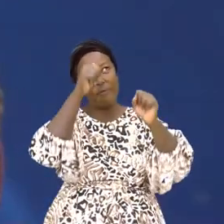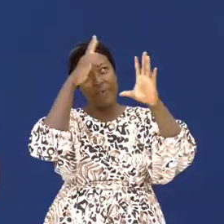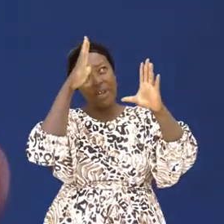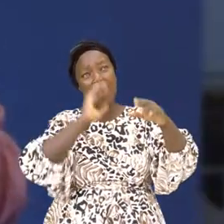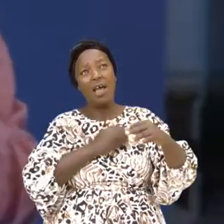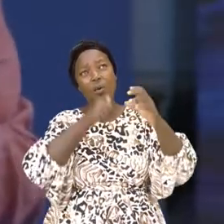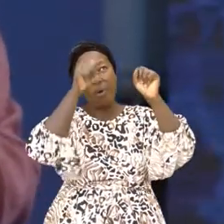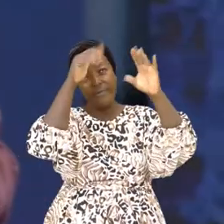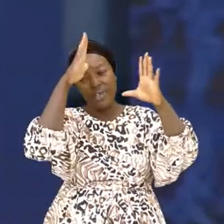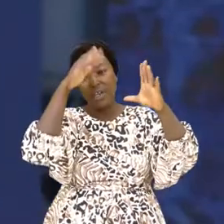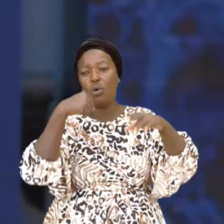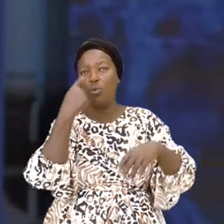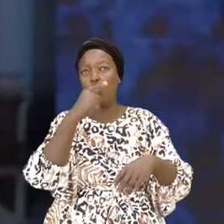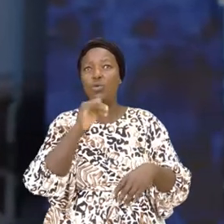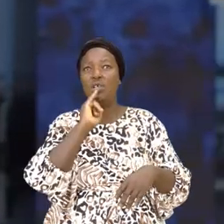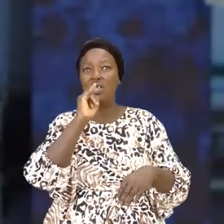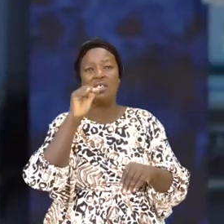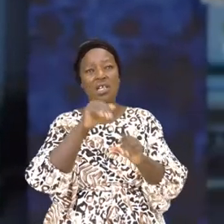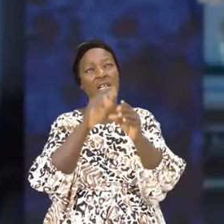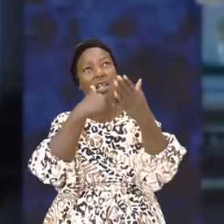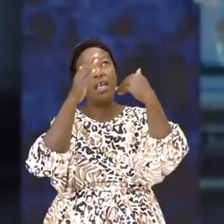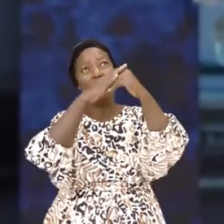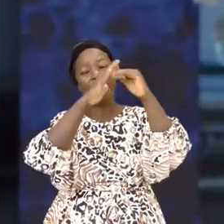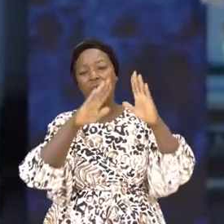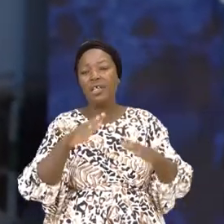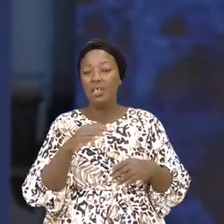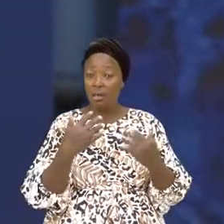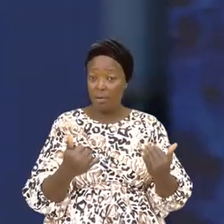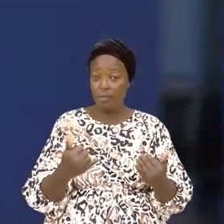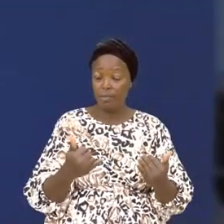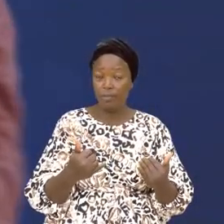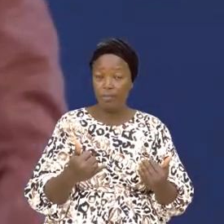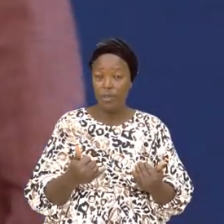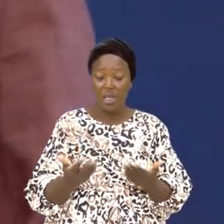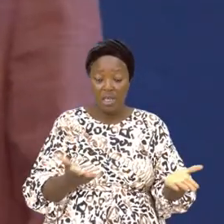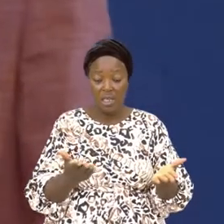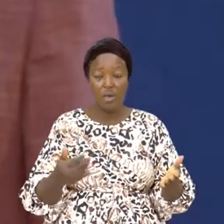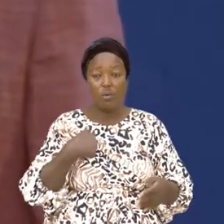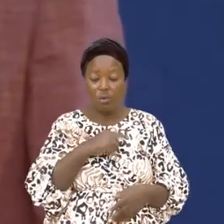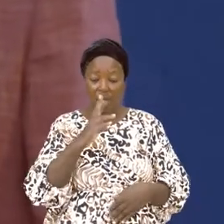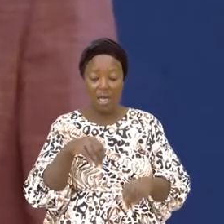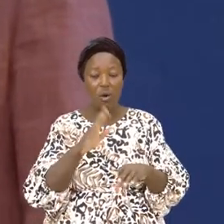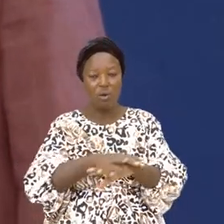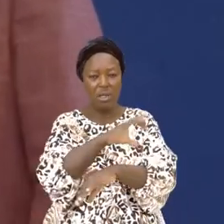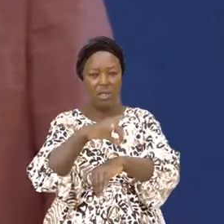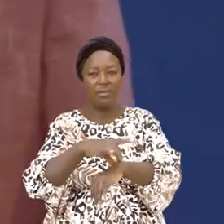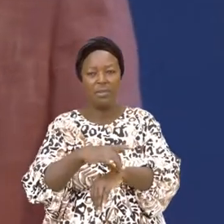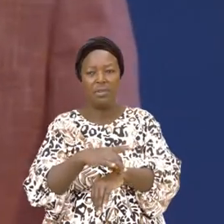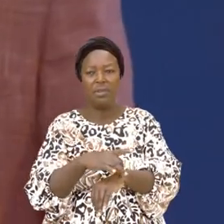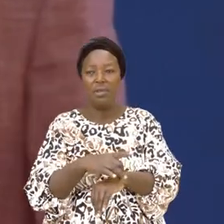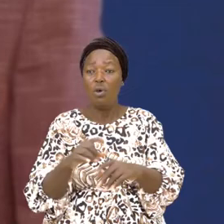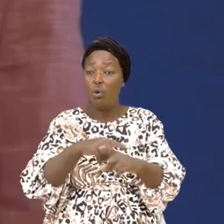Father who art in heaven. Now, here we are on earth. When